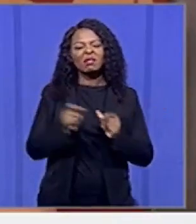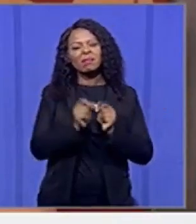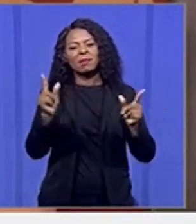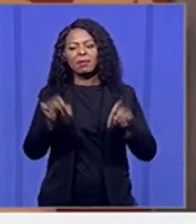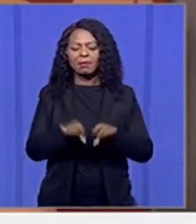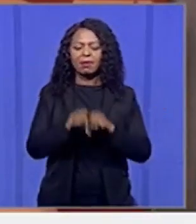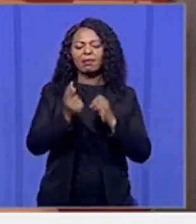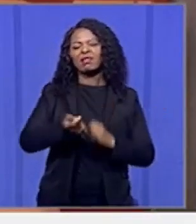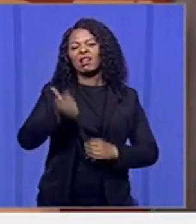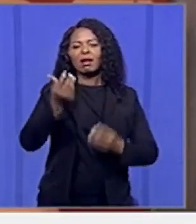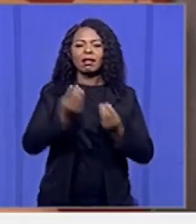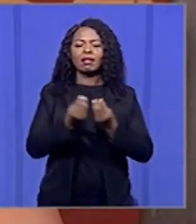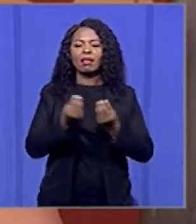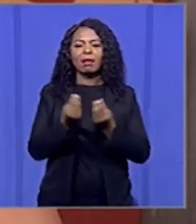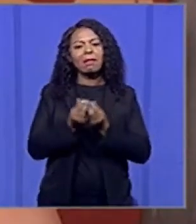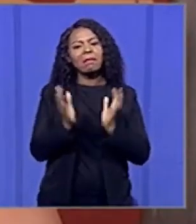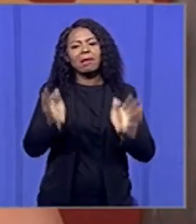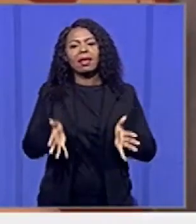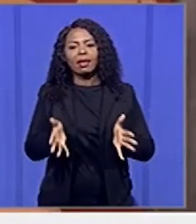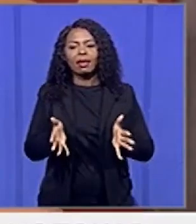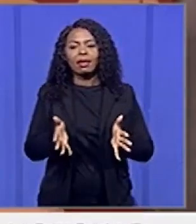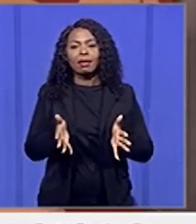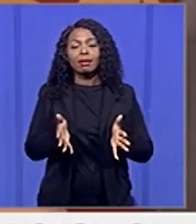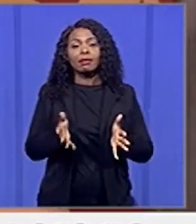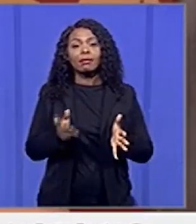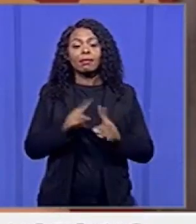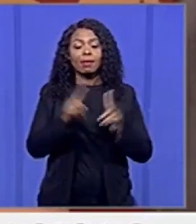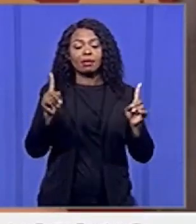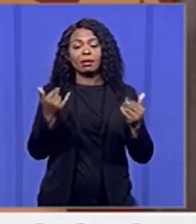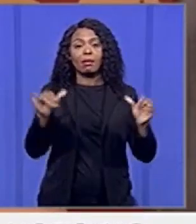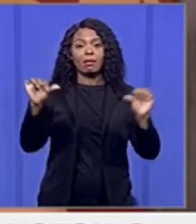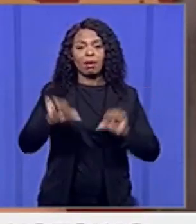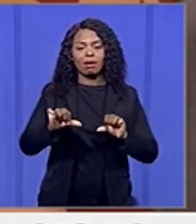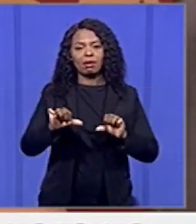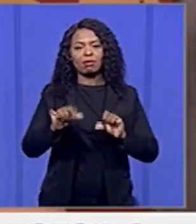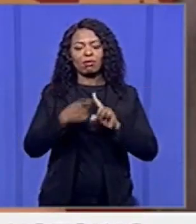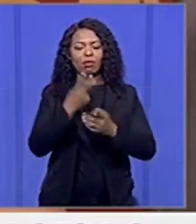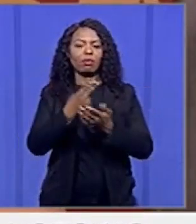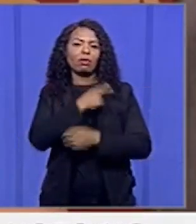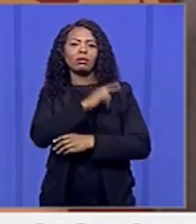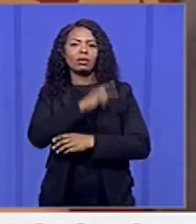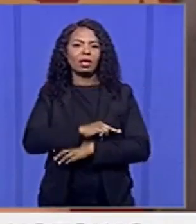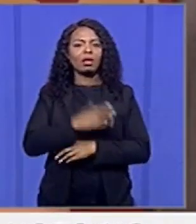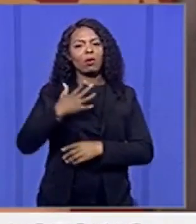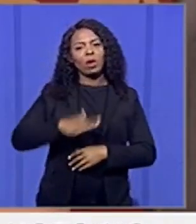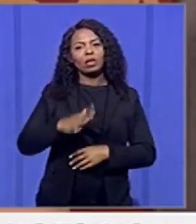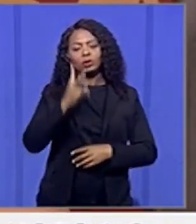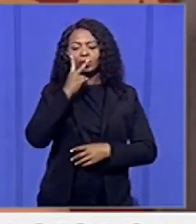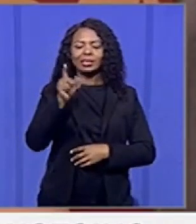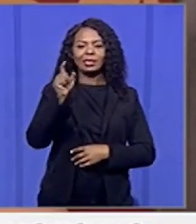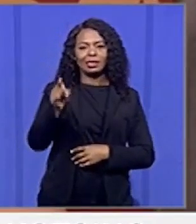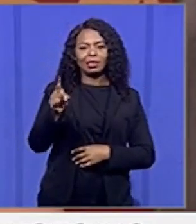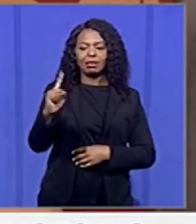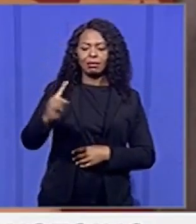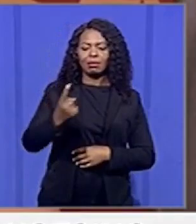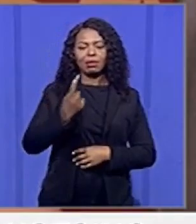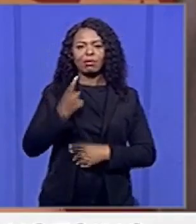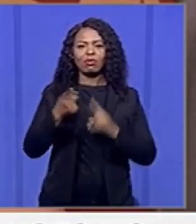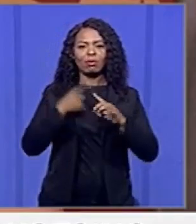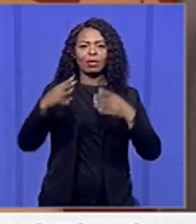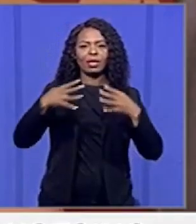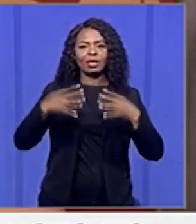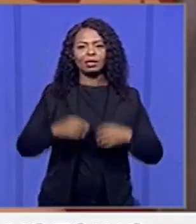minor injury then ari ke buile ban dischargeile beki na no re ke tla mbona tsena ka gate beki